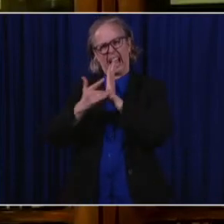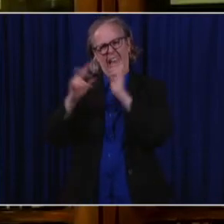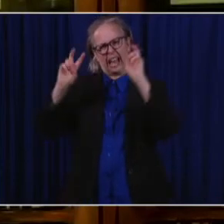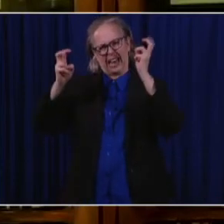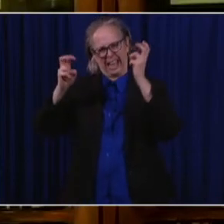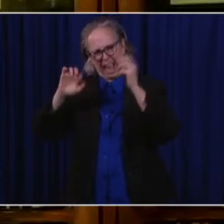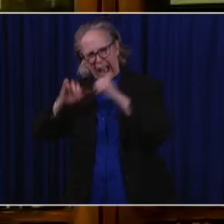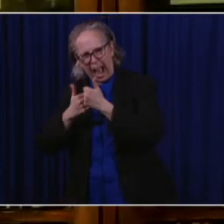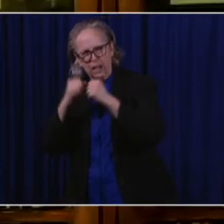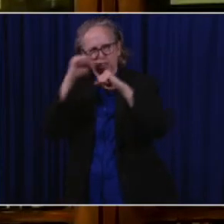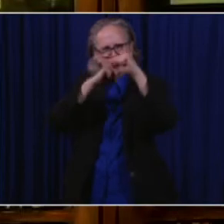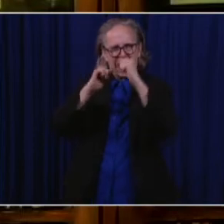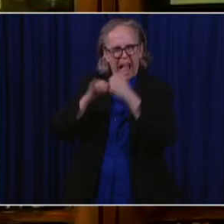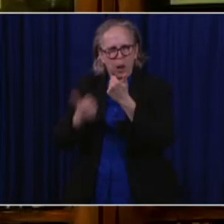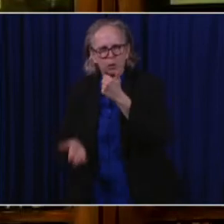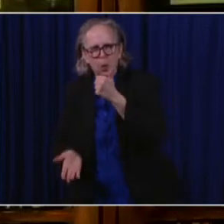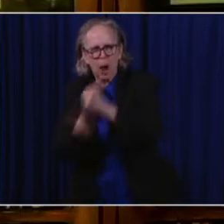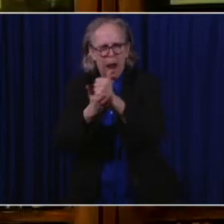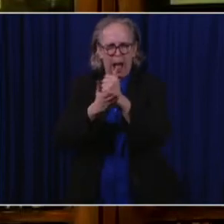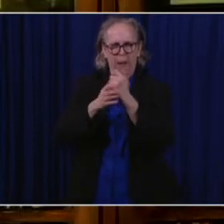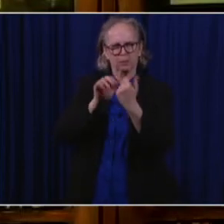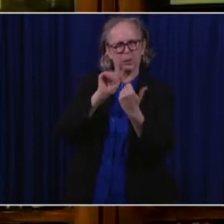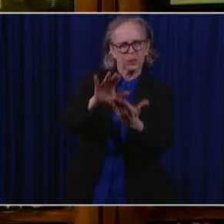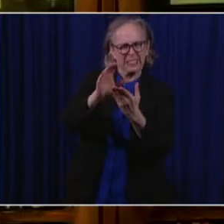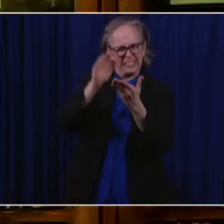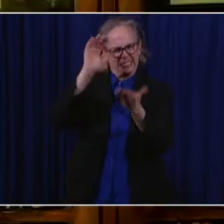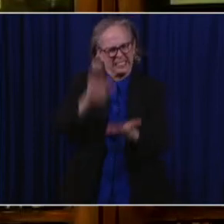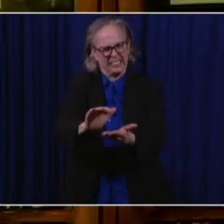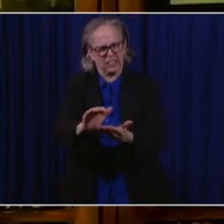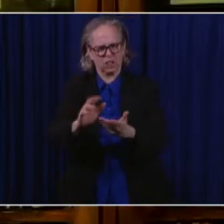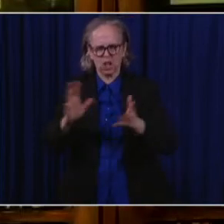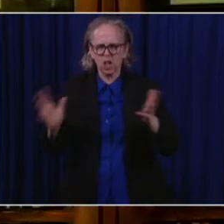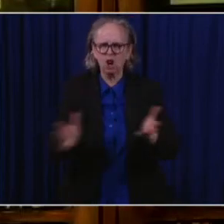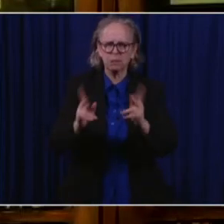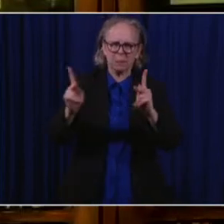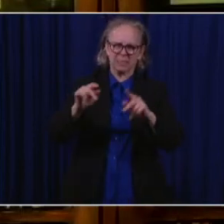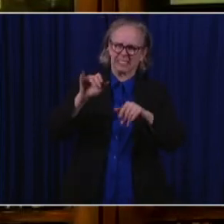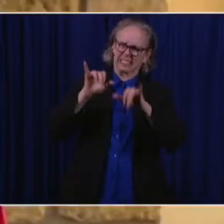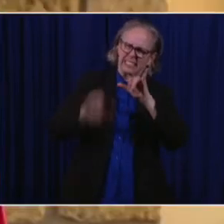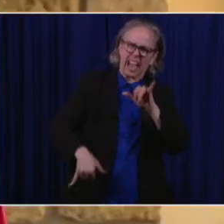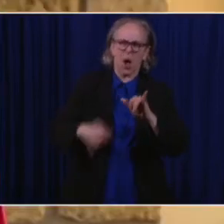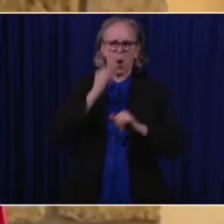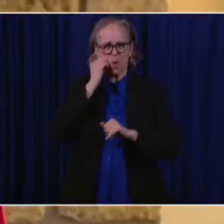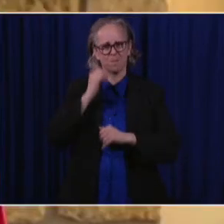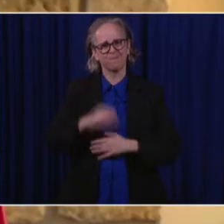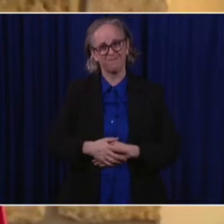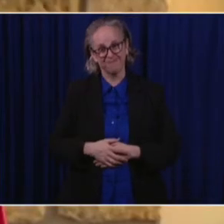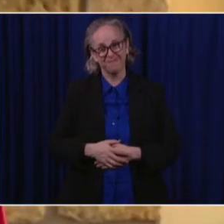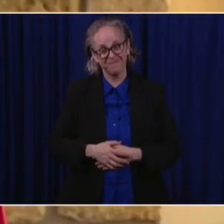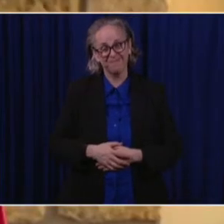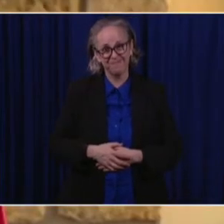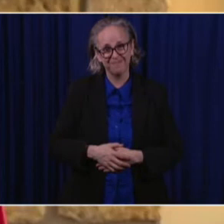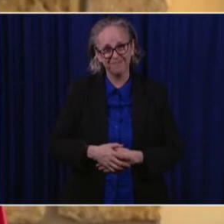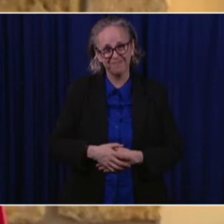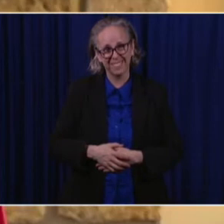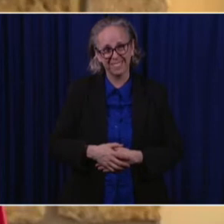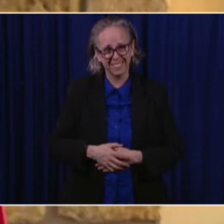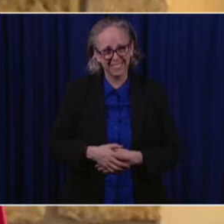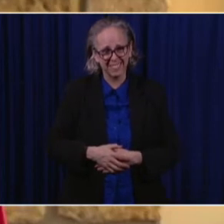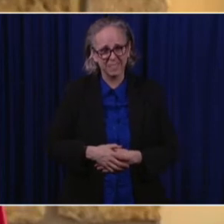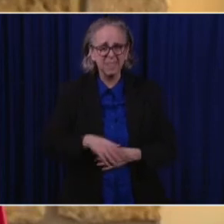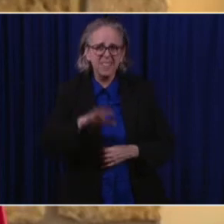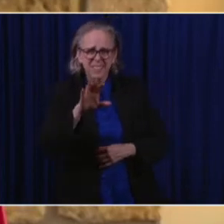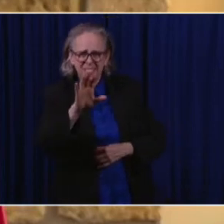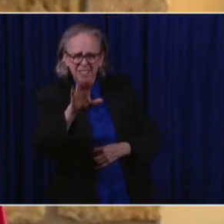in the spring, which were obviously the closure of a variety of businesses that we'd like to avoid. The other thing, Tom, it's a